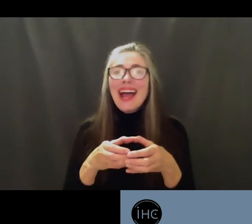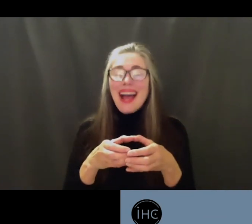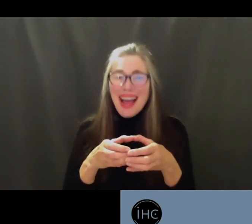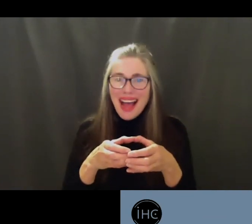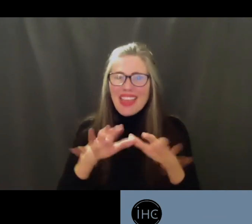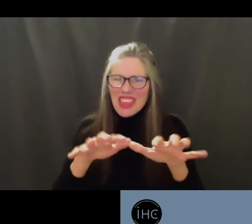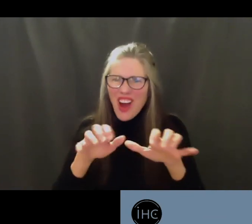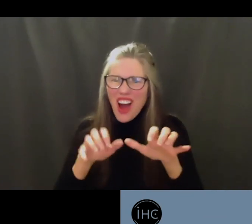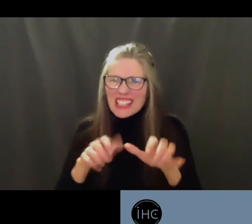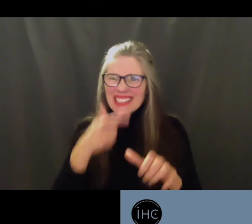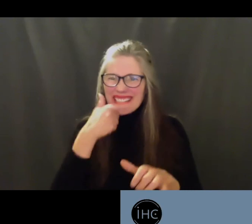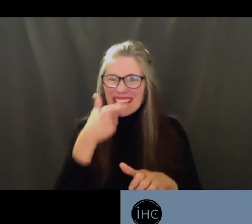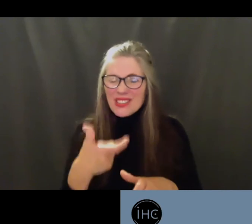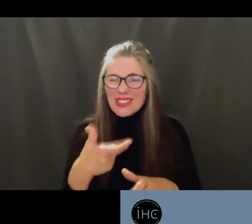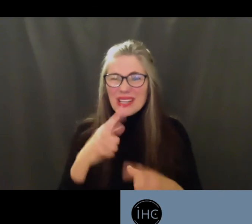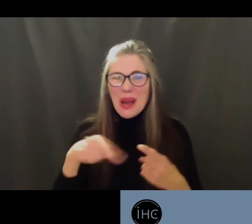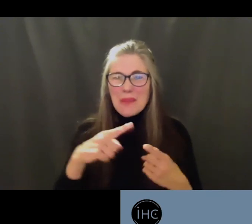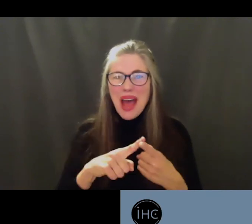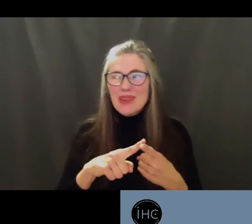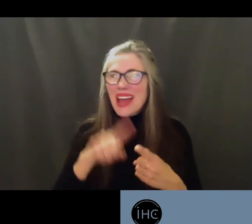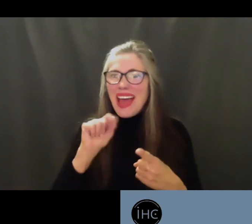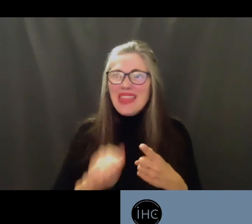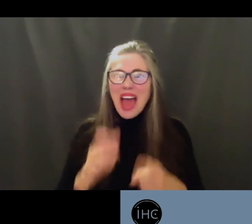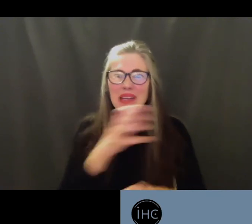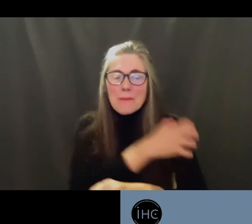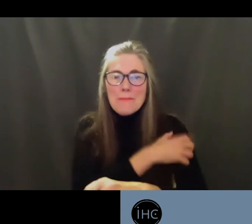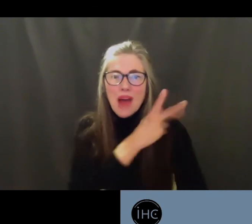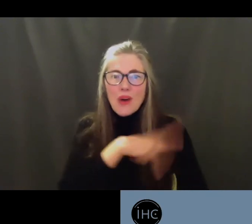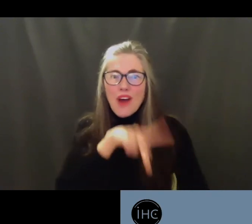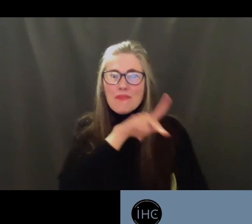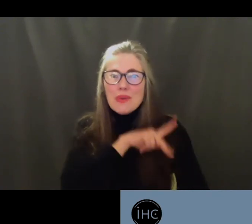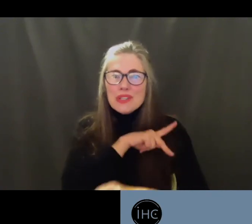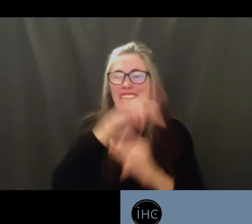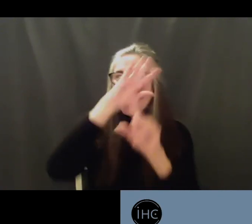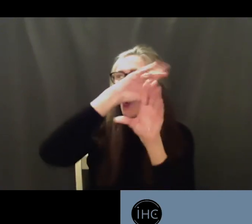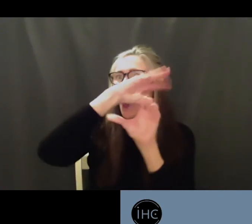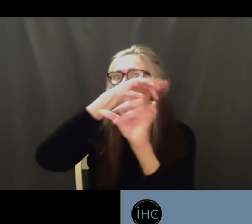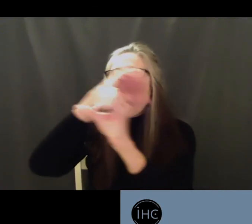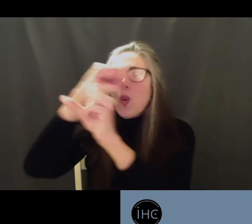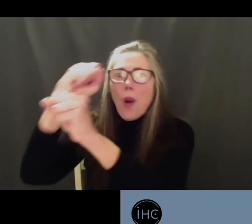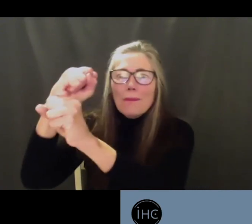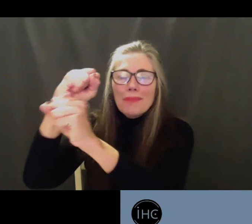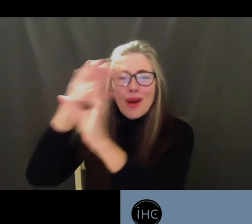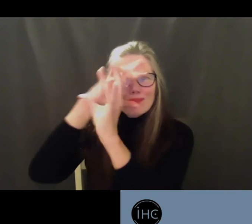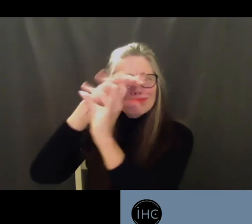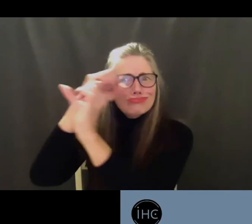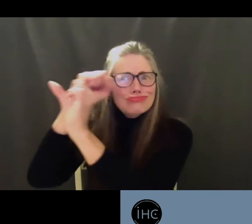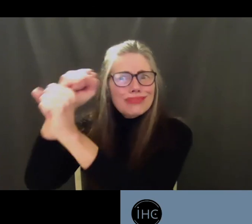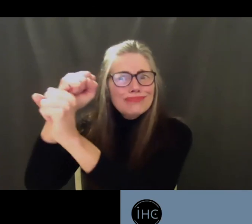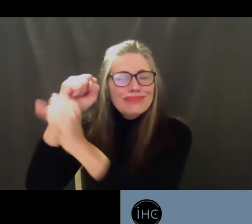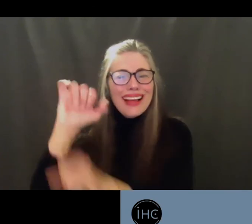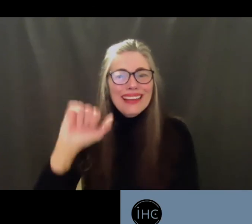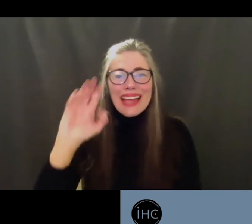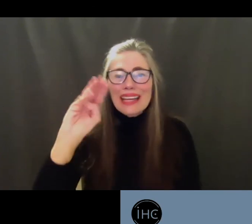why people are attracted, why, for example, and I'm looking at 4 questions. Trump often has